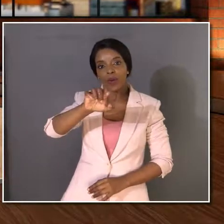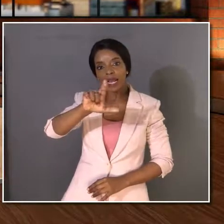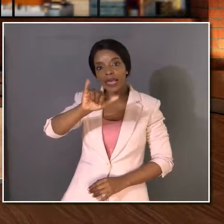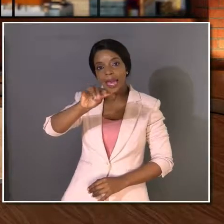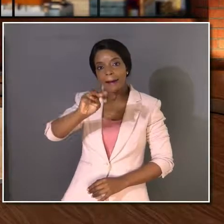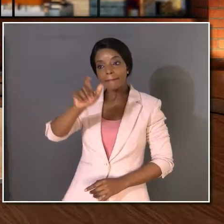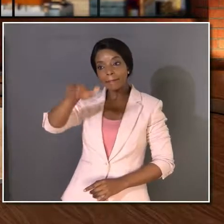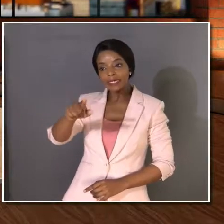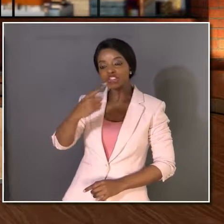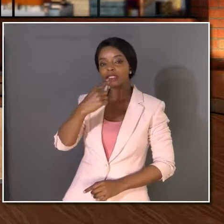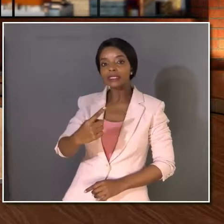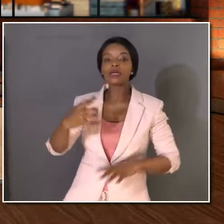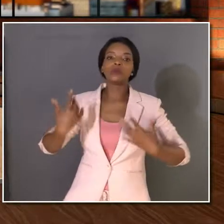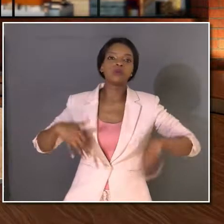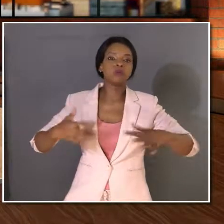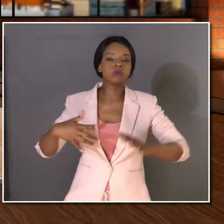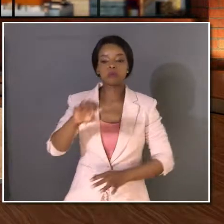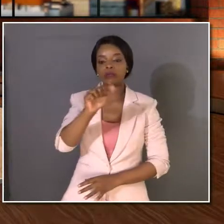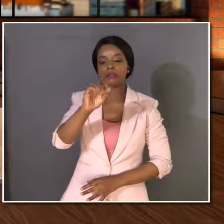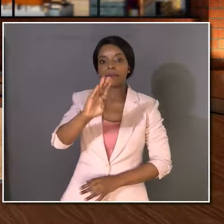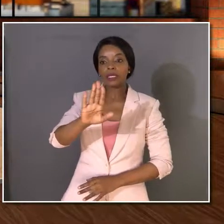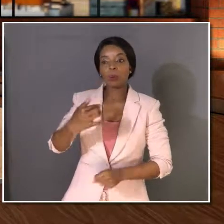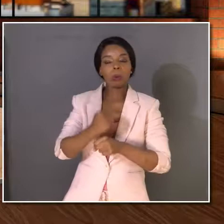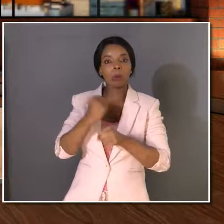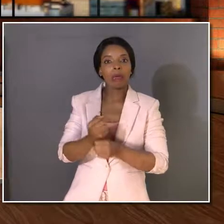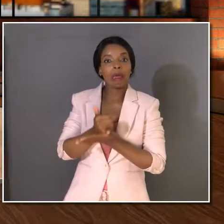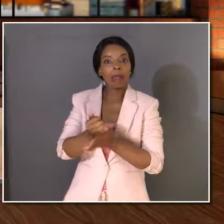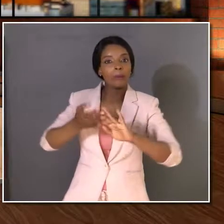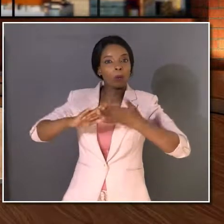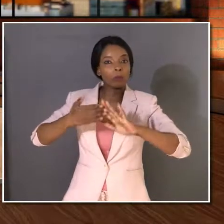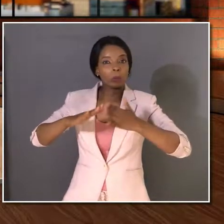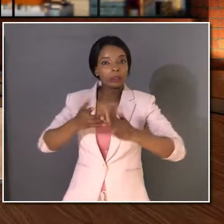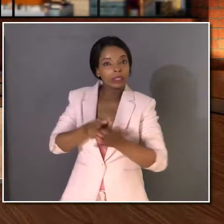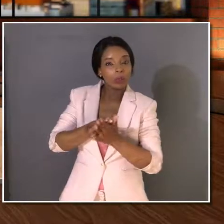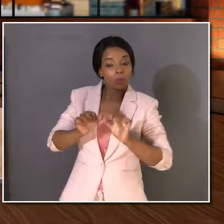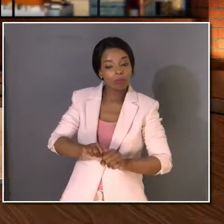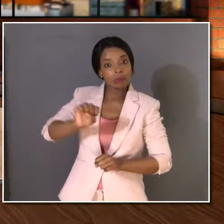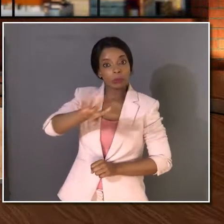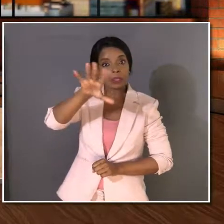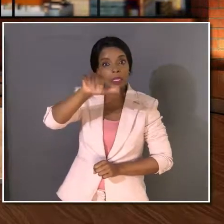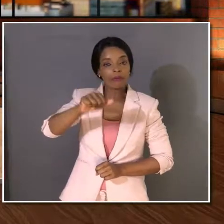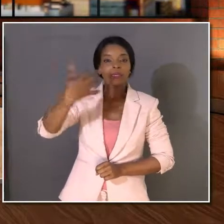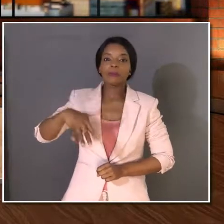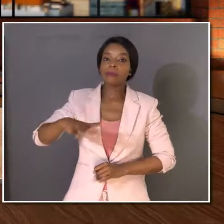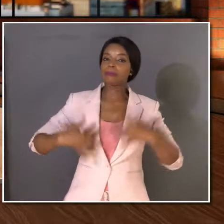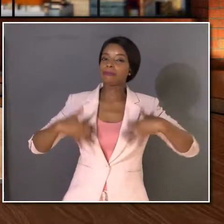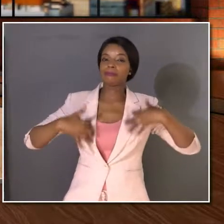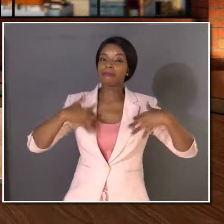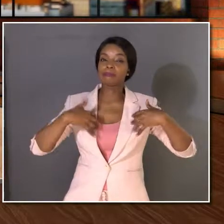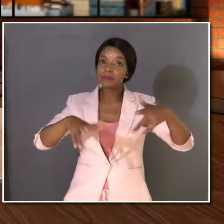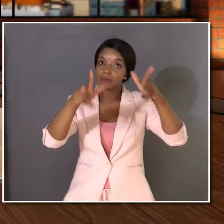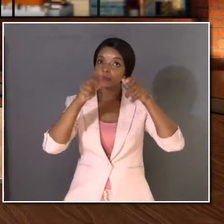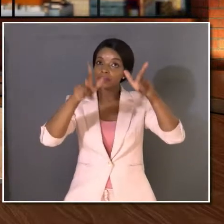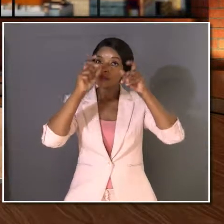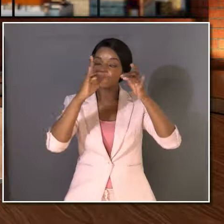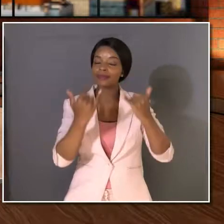Foundation for such great work done in our communities and economy of South Africa. I'm so excited to be here this afternoon. And